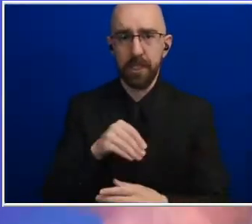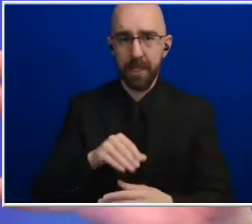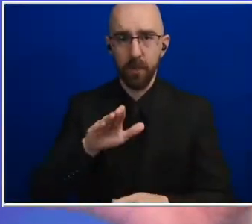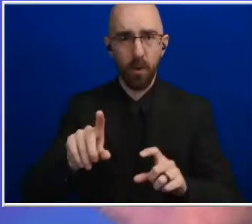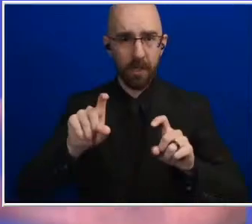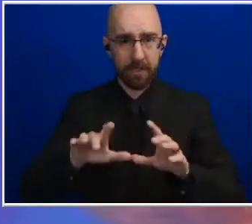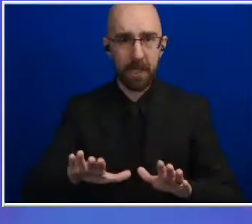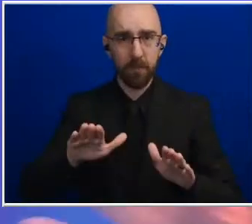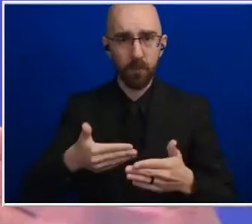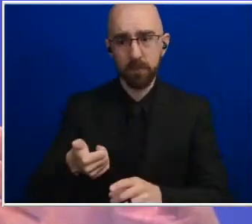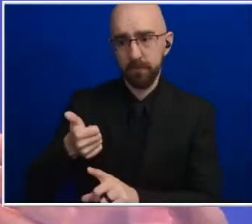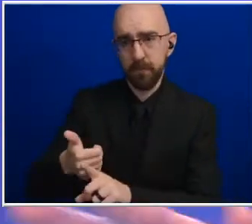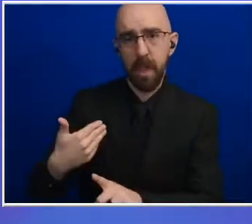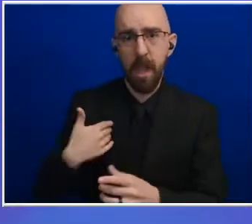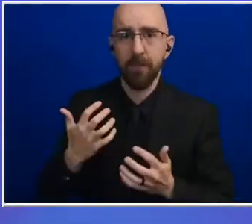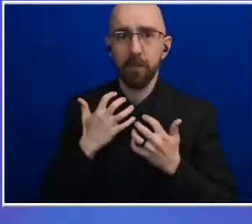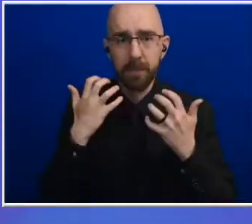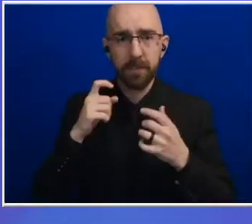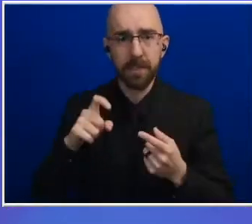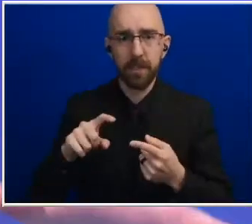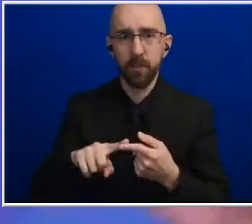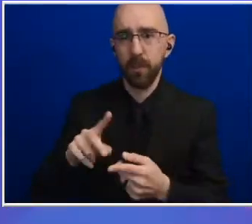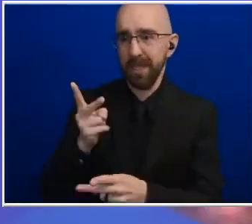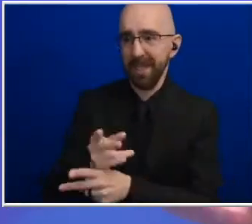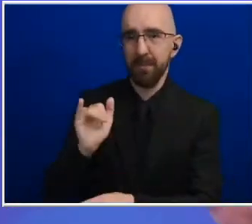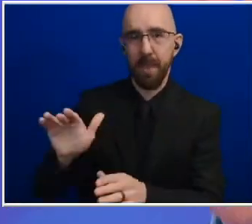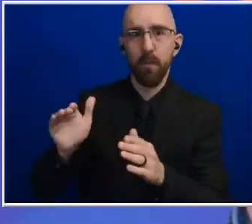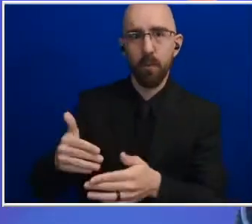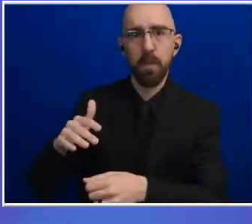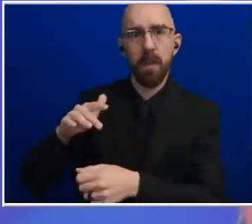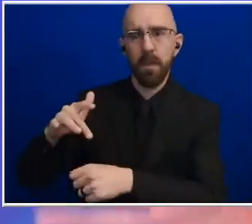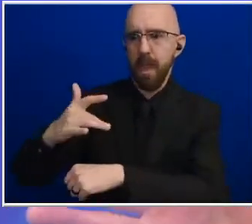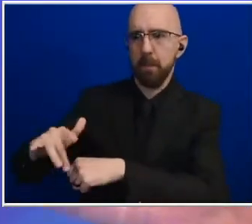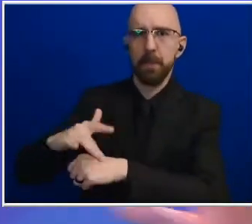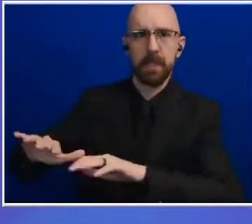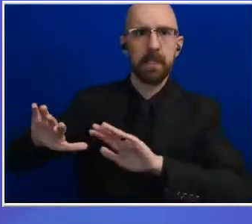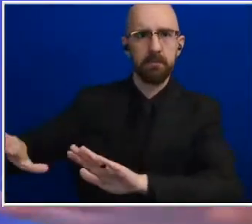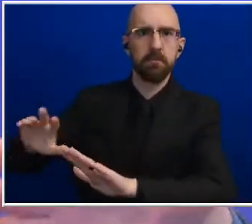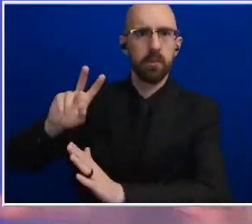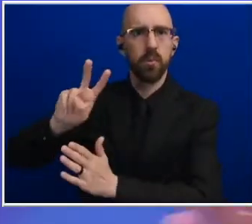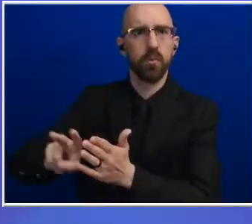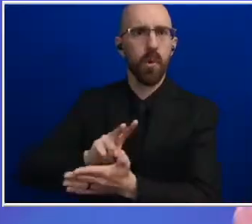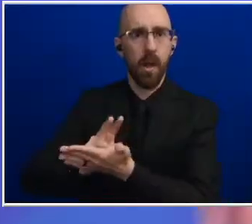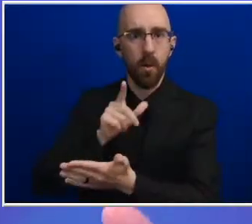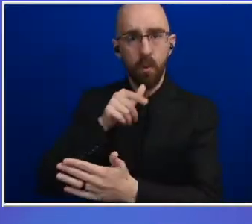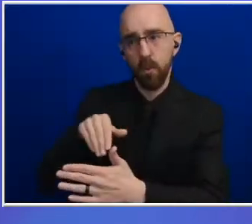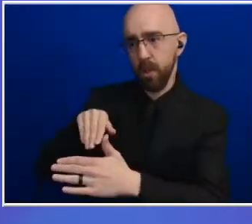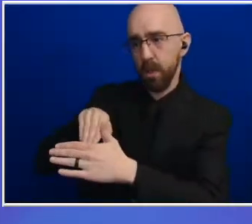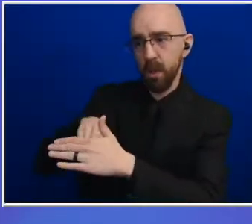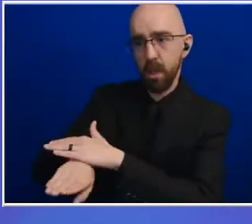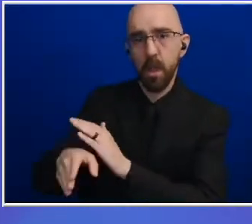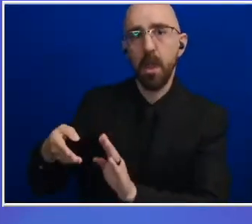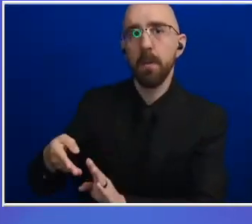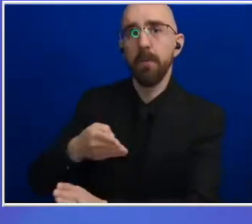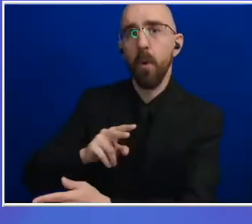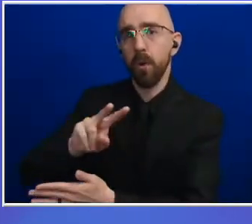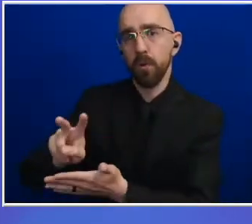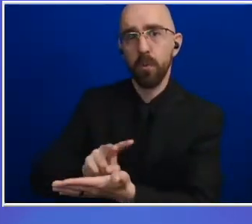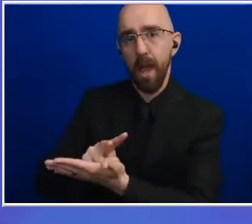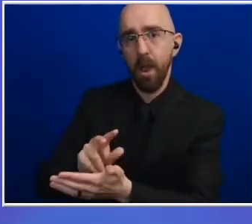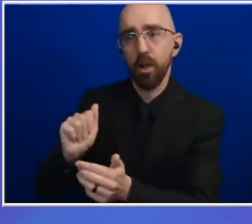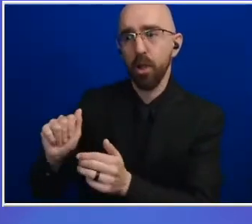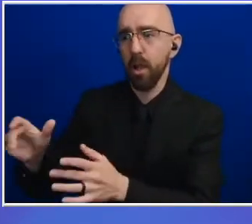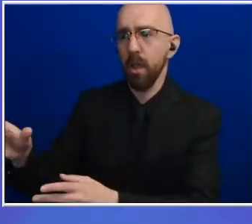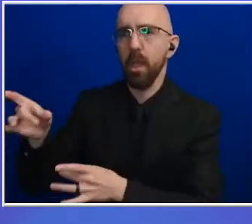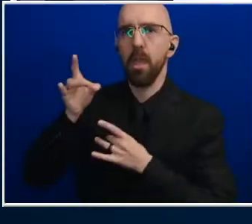measles, you need to keep that room empty for 2 hours, because anybody who goes into that room before the 2 hours could be exposed to the measles virus.